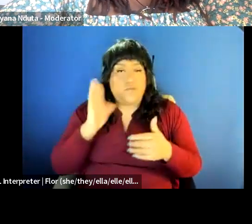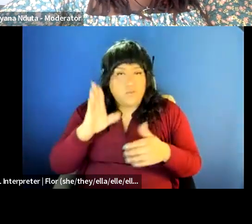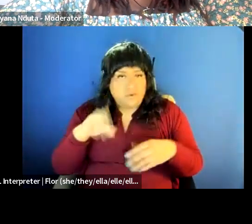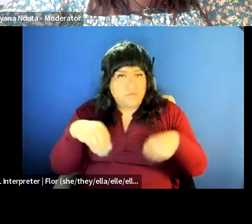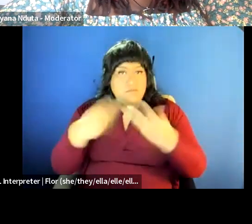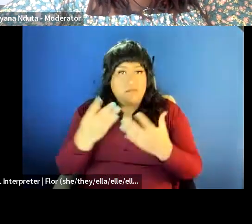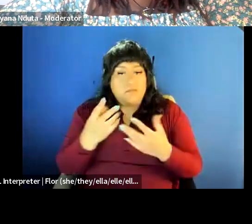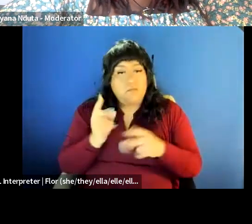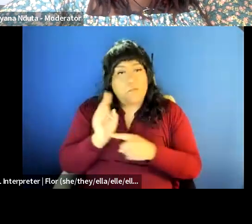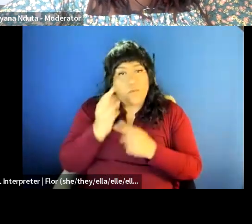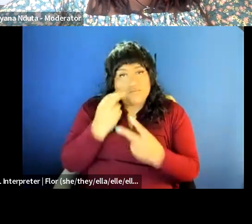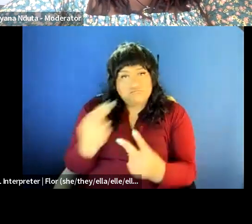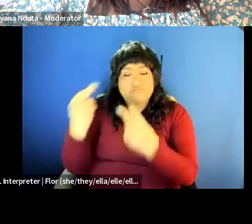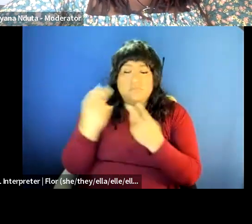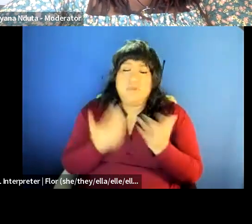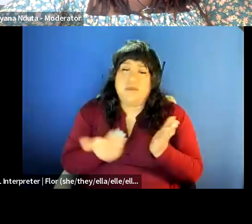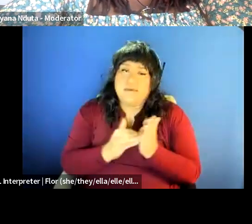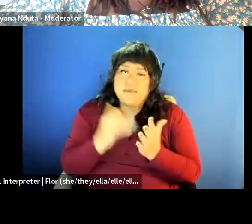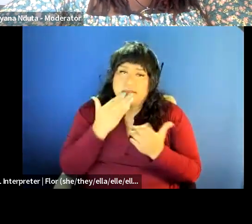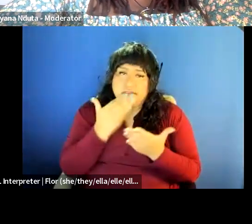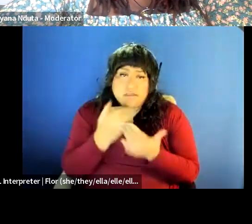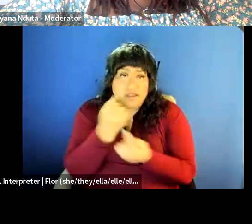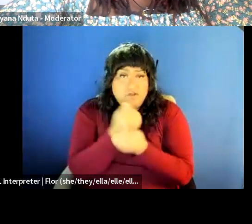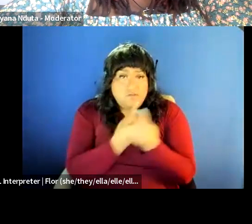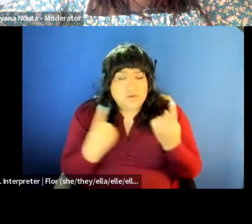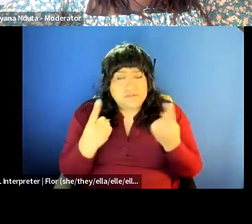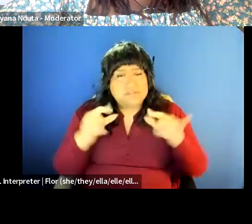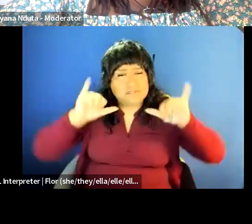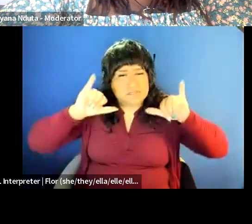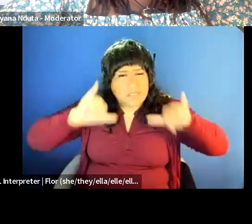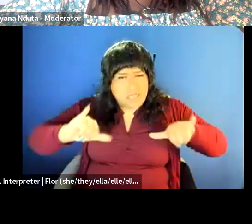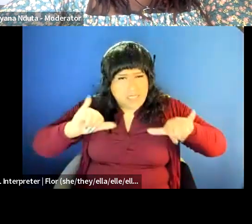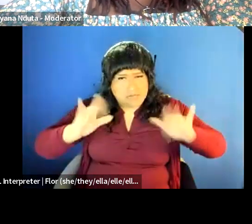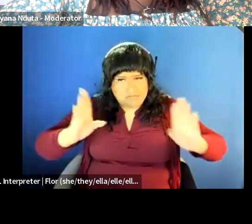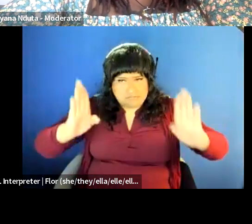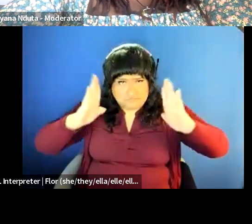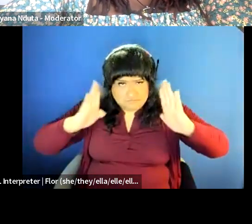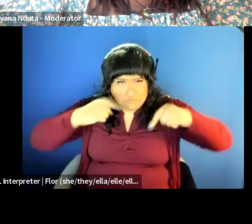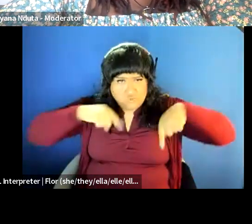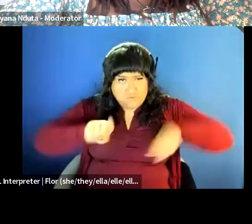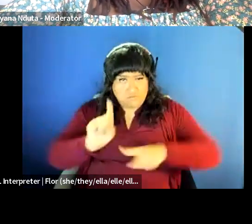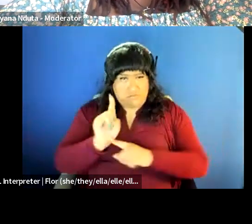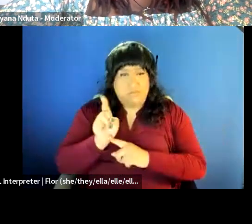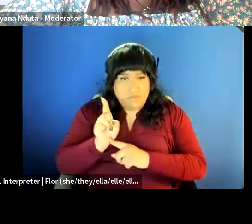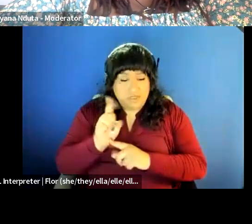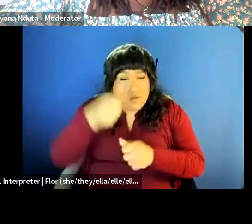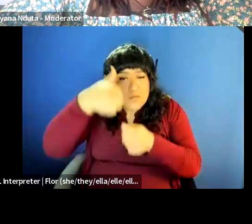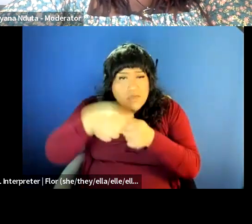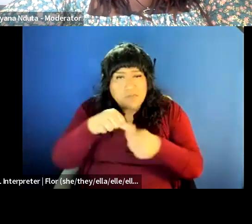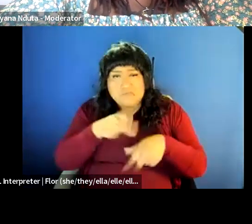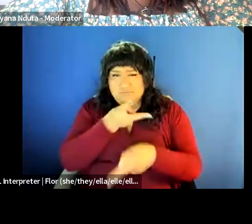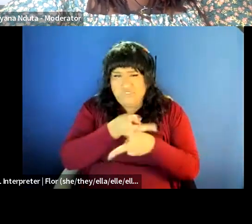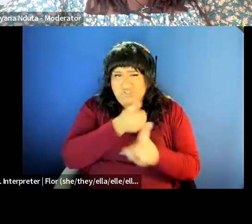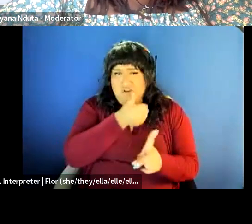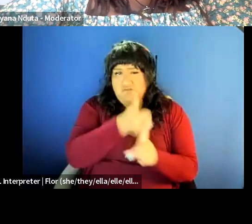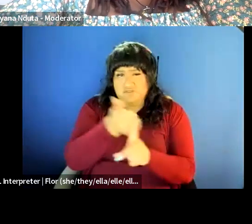Again, thank you, everybody. Just remain present and just remember to take care of